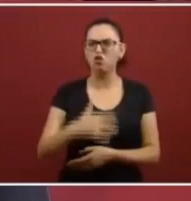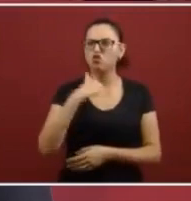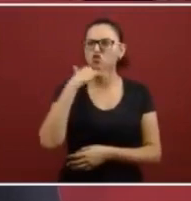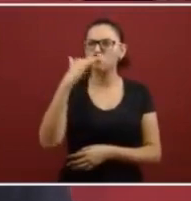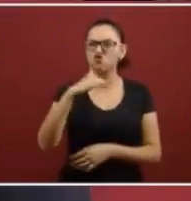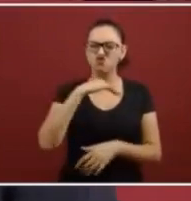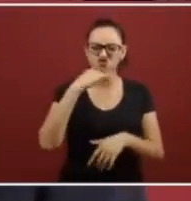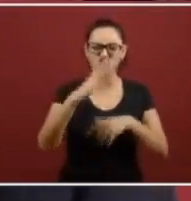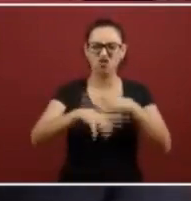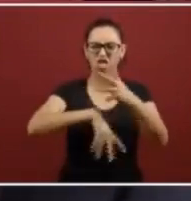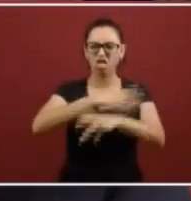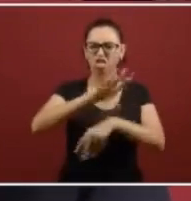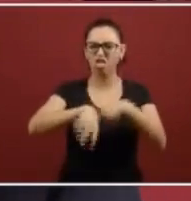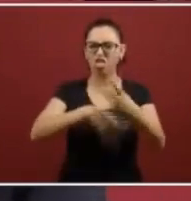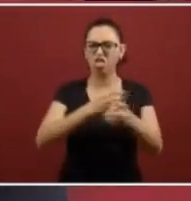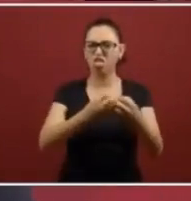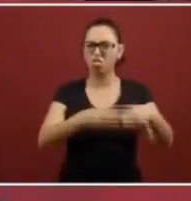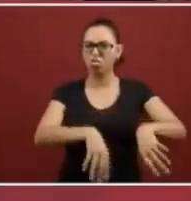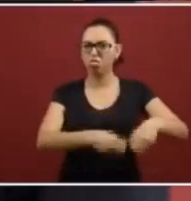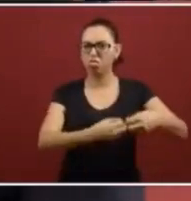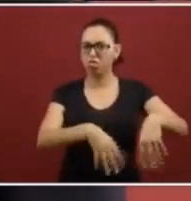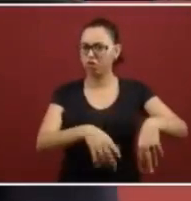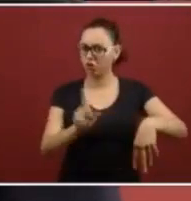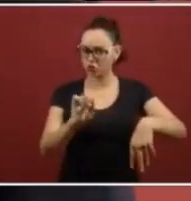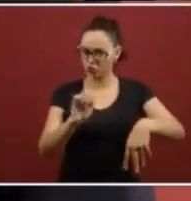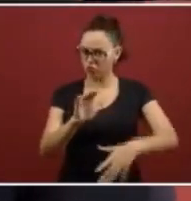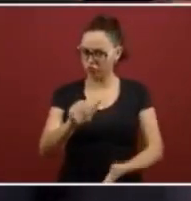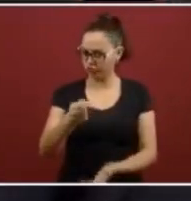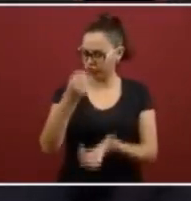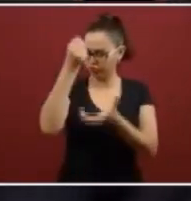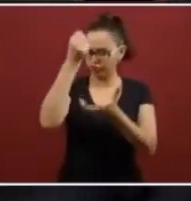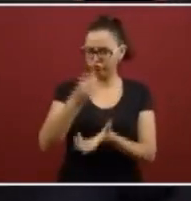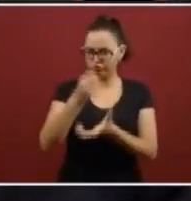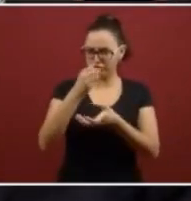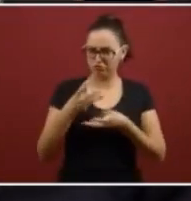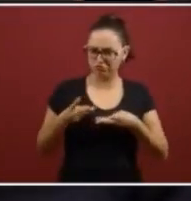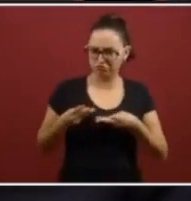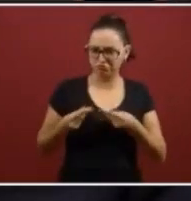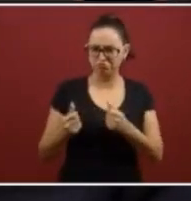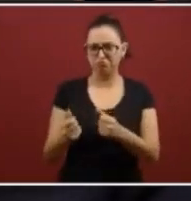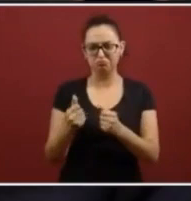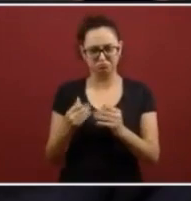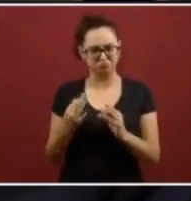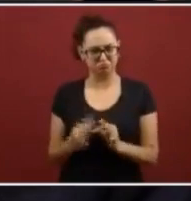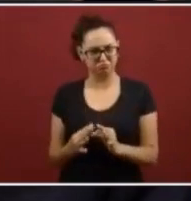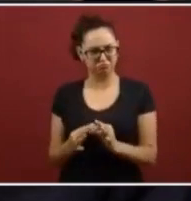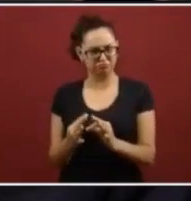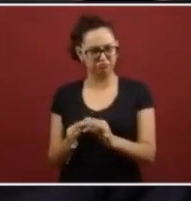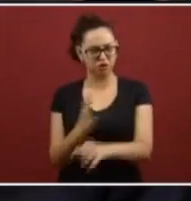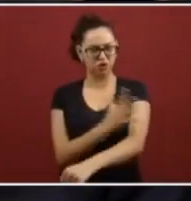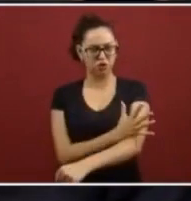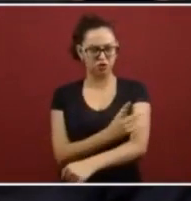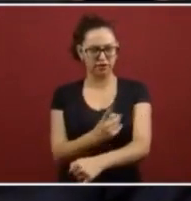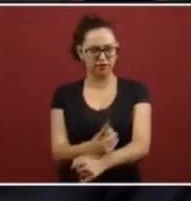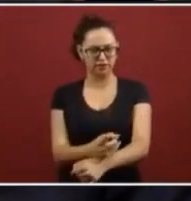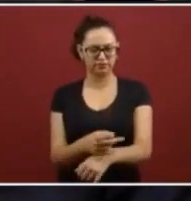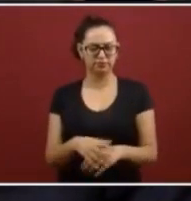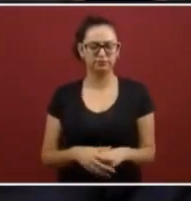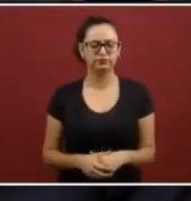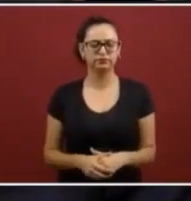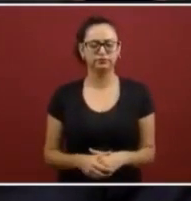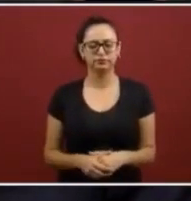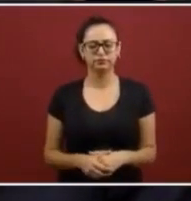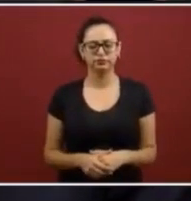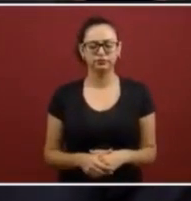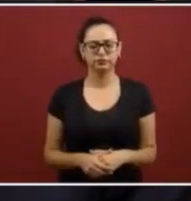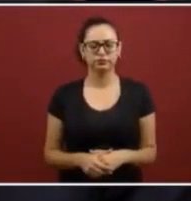permitted and that the contributions of taxes will be managed with honesty